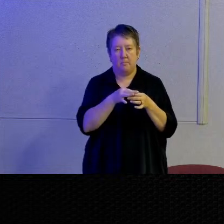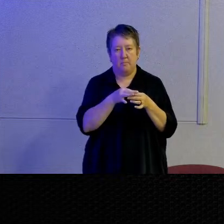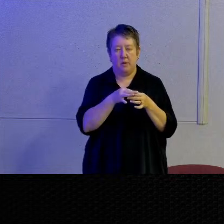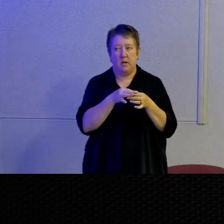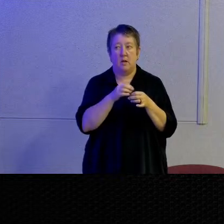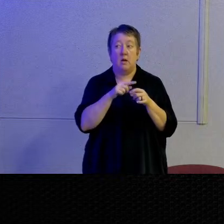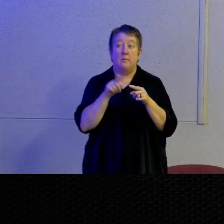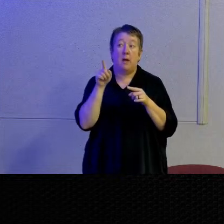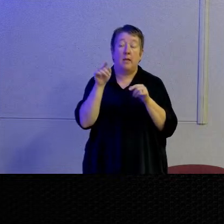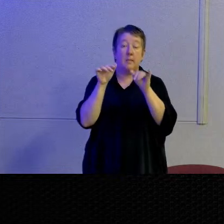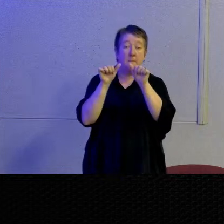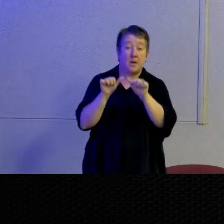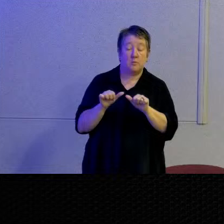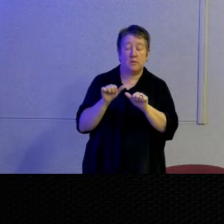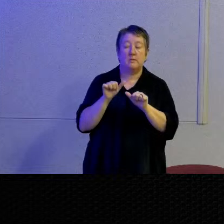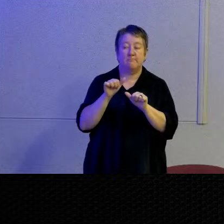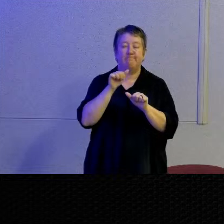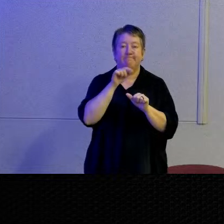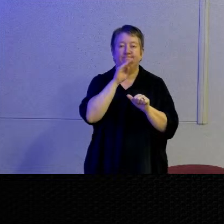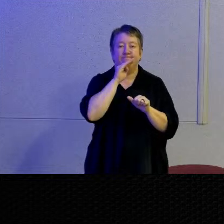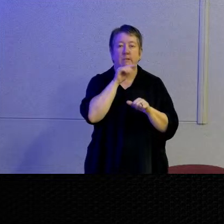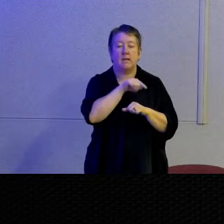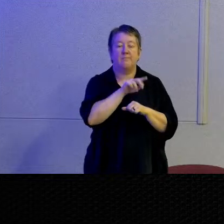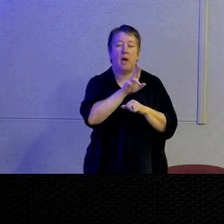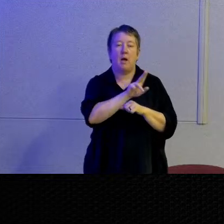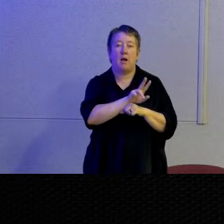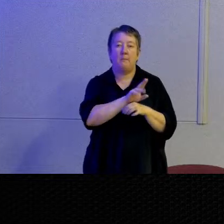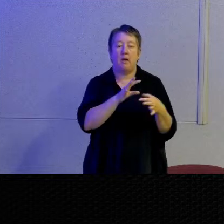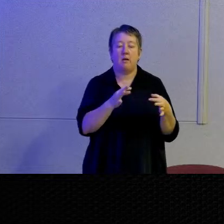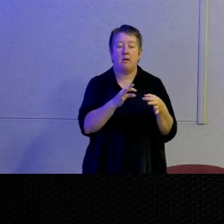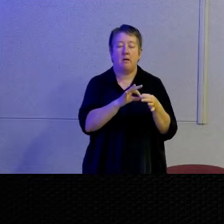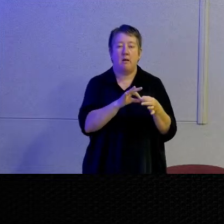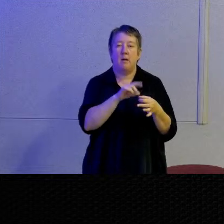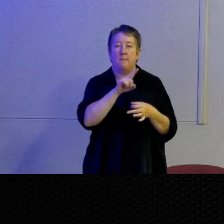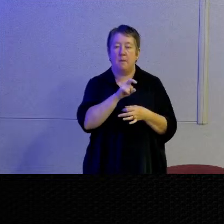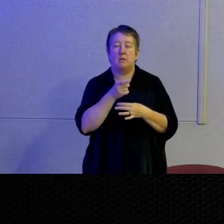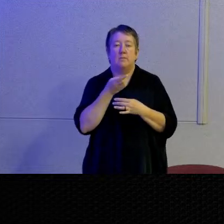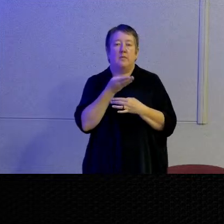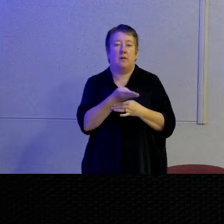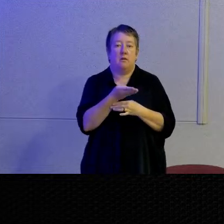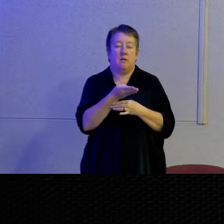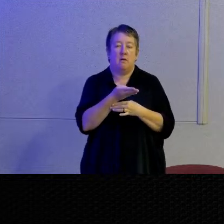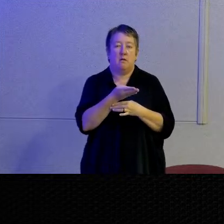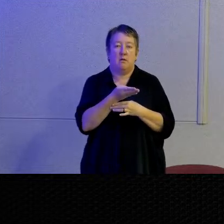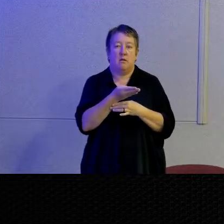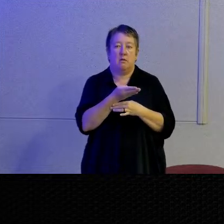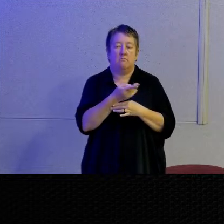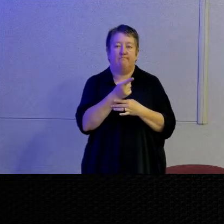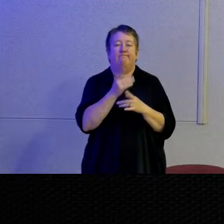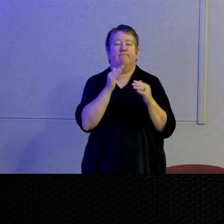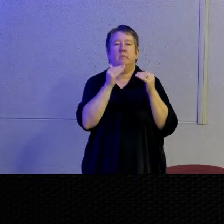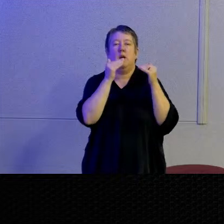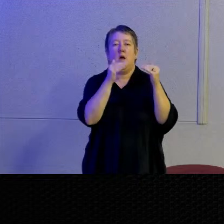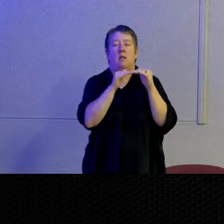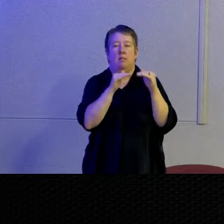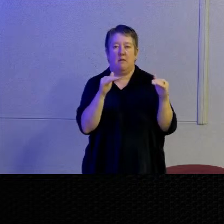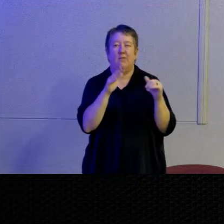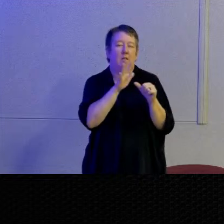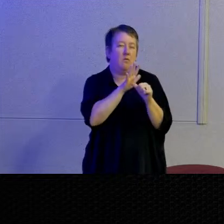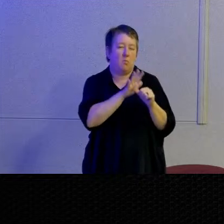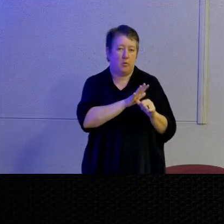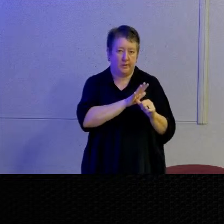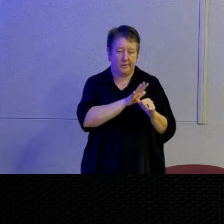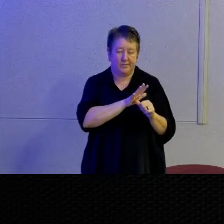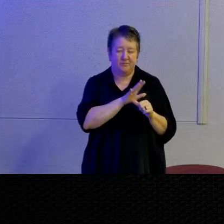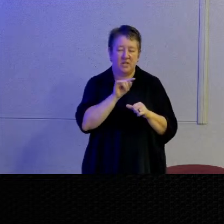tell us that that coupling has to be there at a very high level of significance. And this is the first